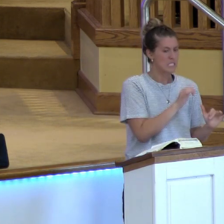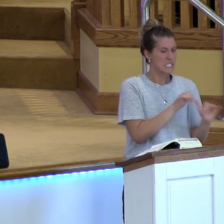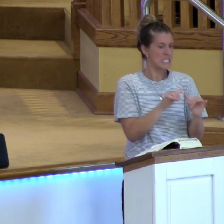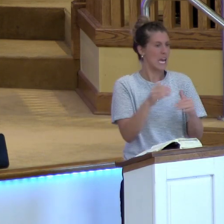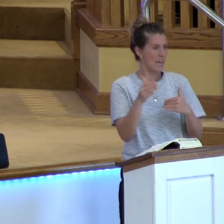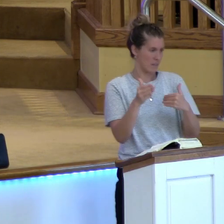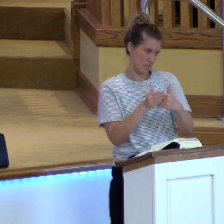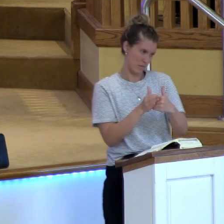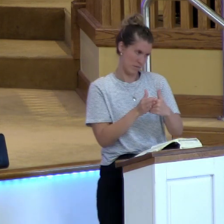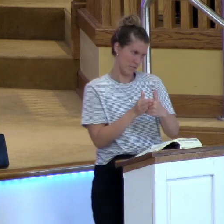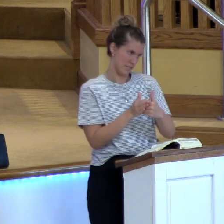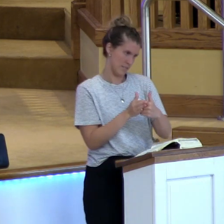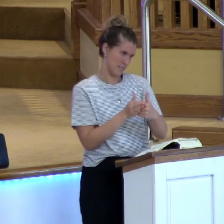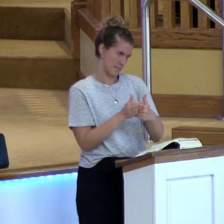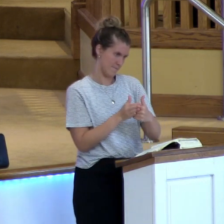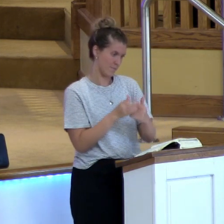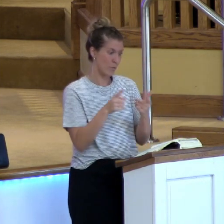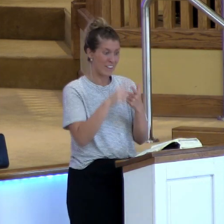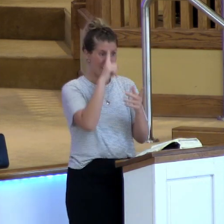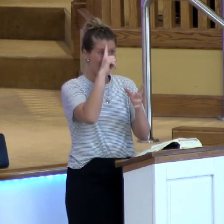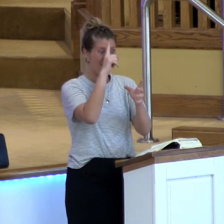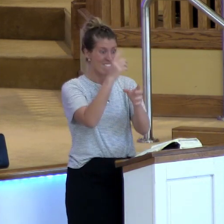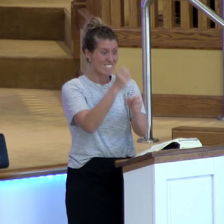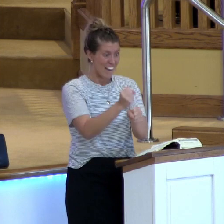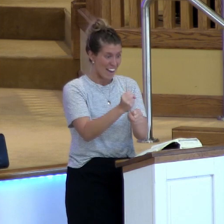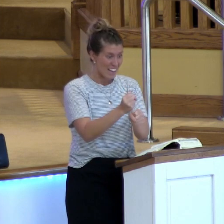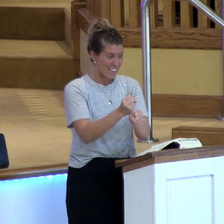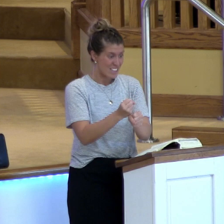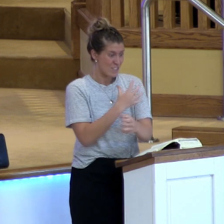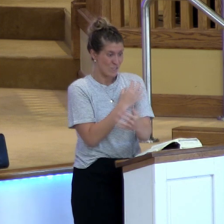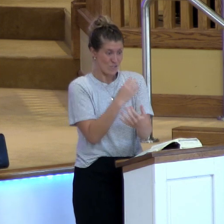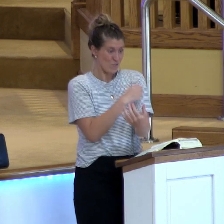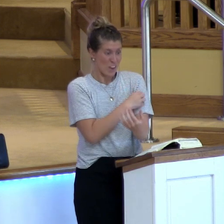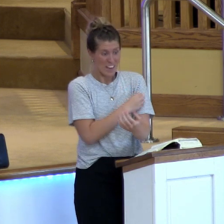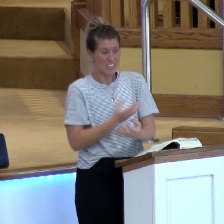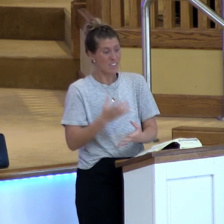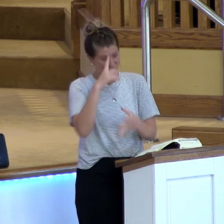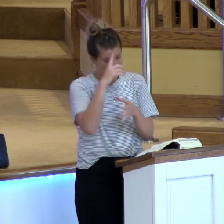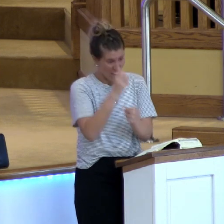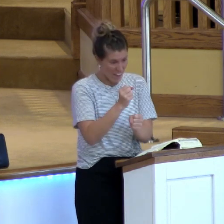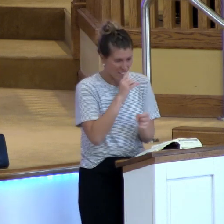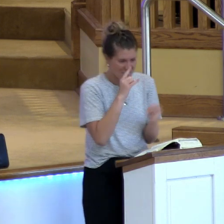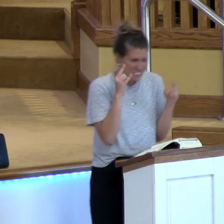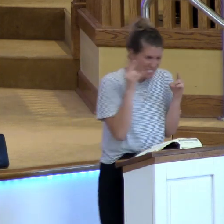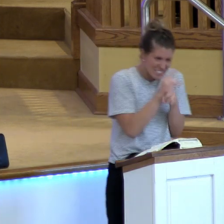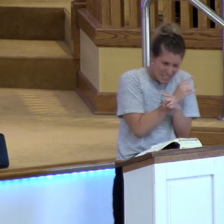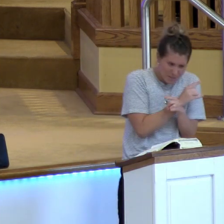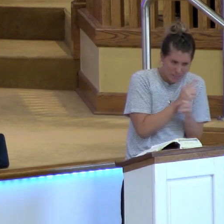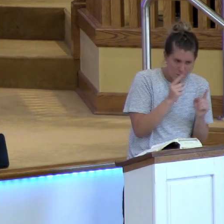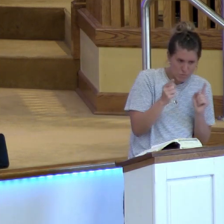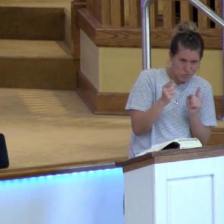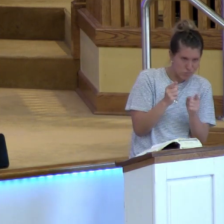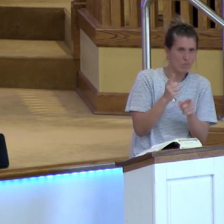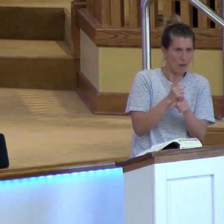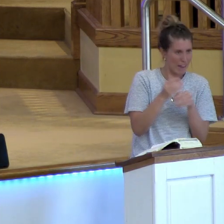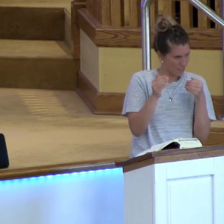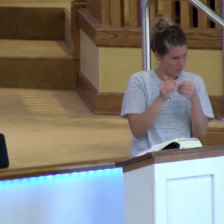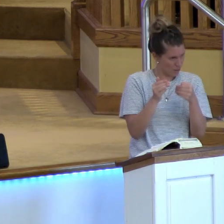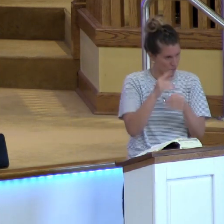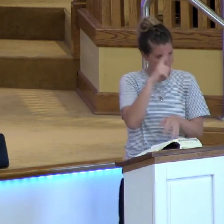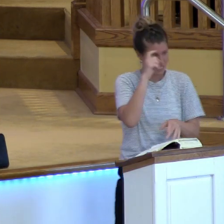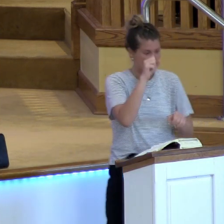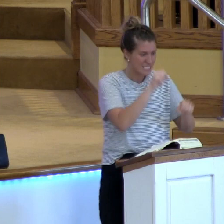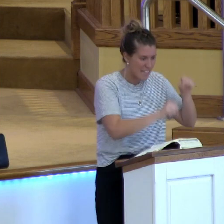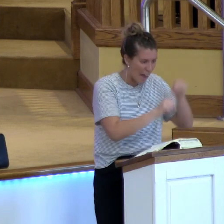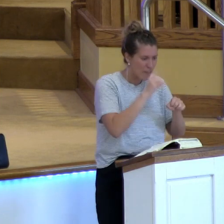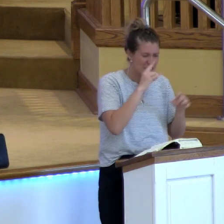nearby. Wherever there is the strength of faith, deception is just around the corner. Because doubt